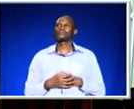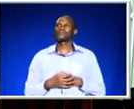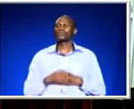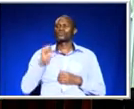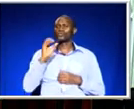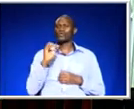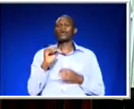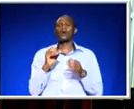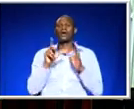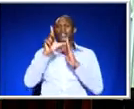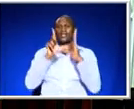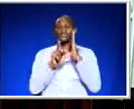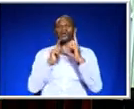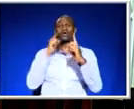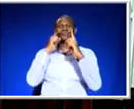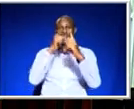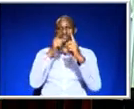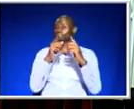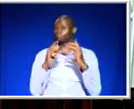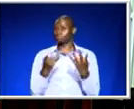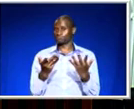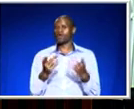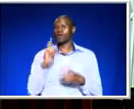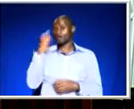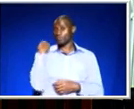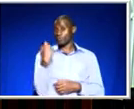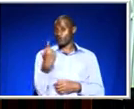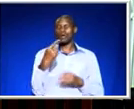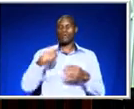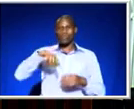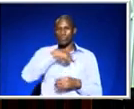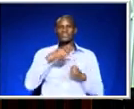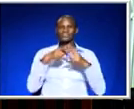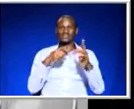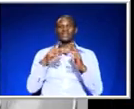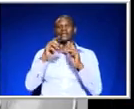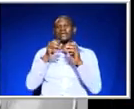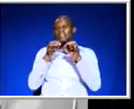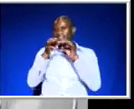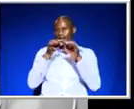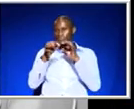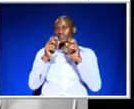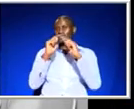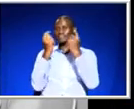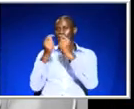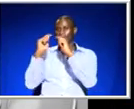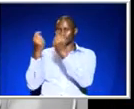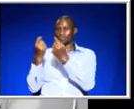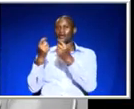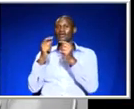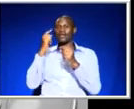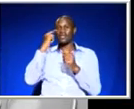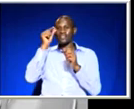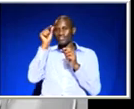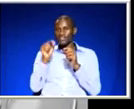So our lesson objectives today would be, one, we will start by describing the types of thin lenses,